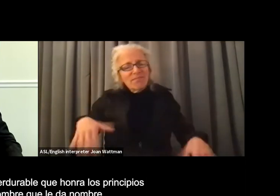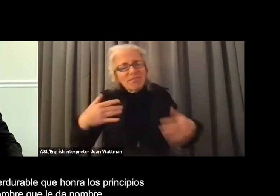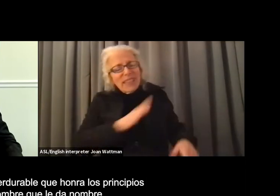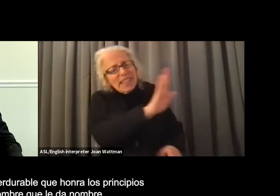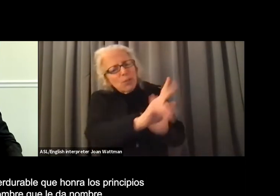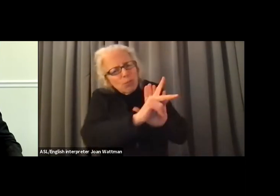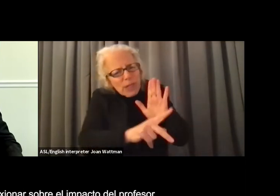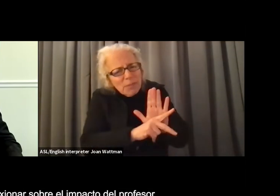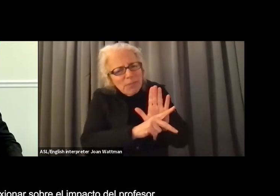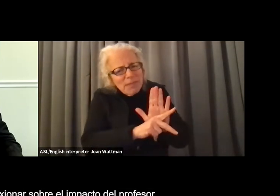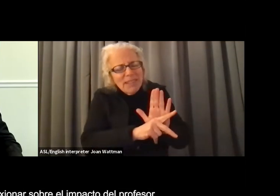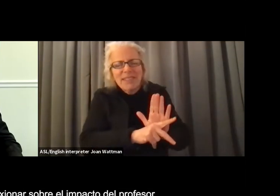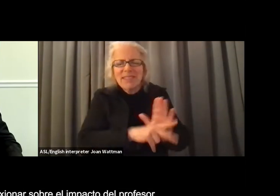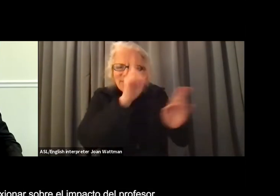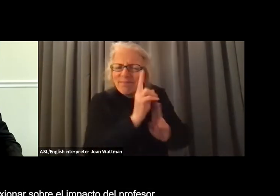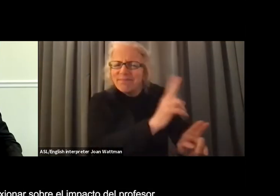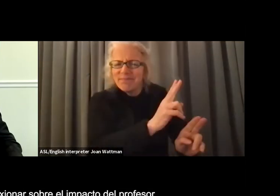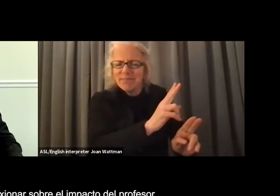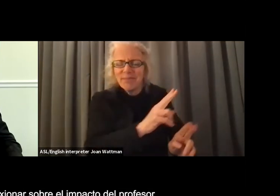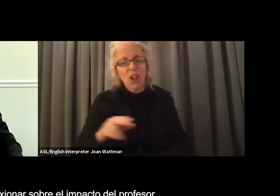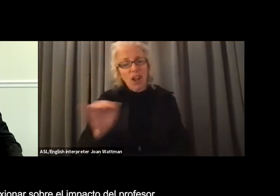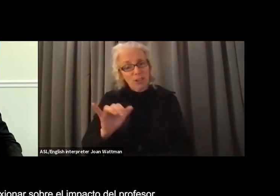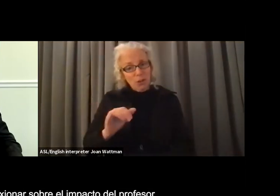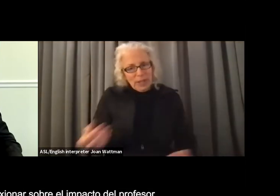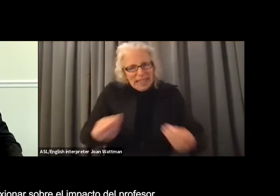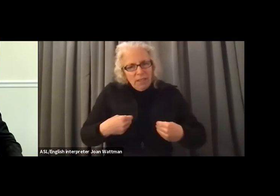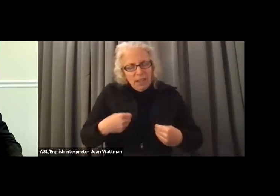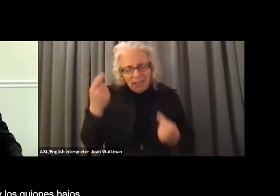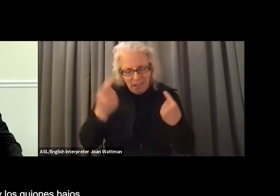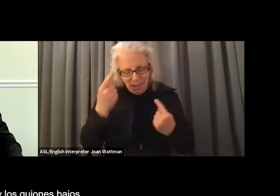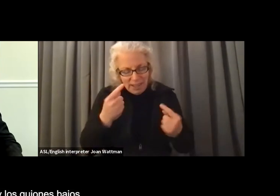whom it is named, inspires us to reflect on the teacher's